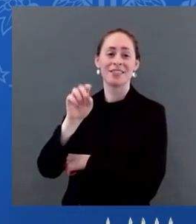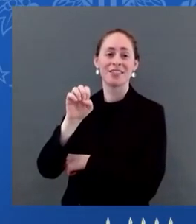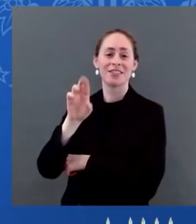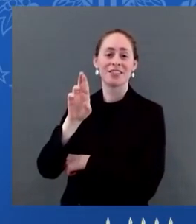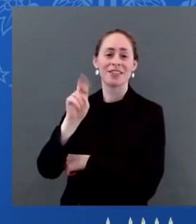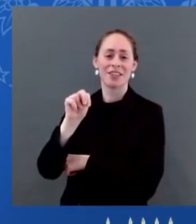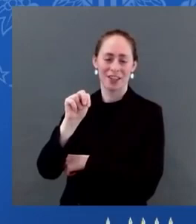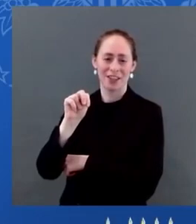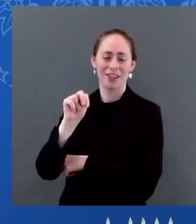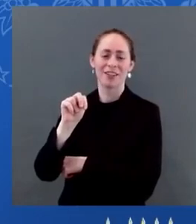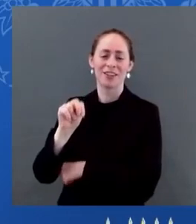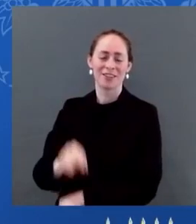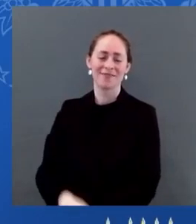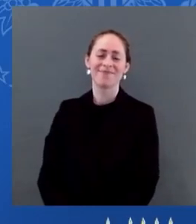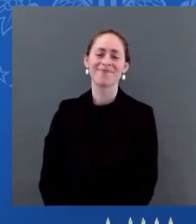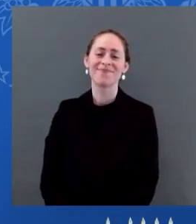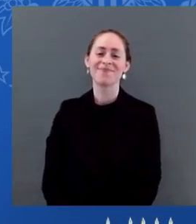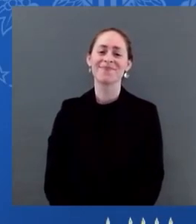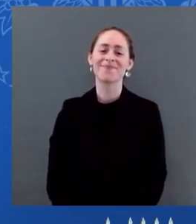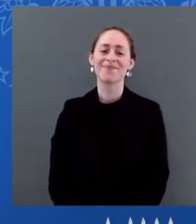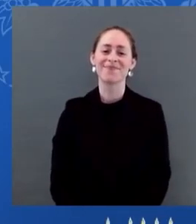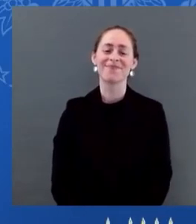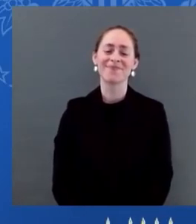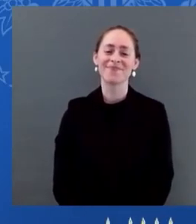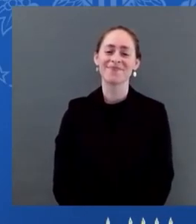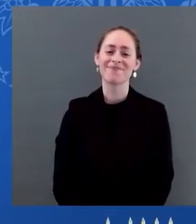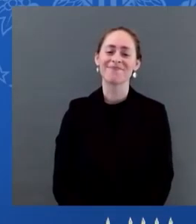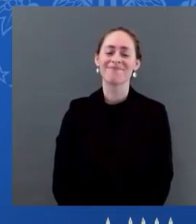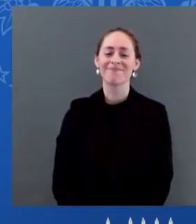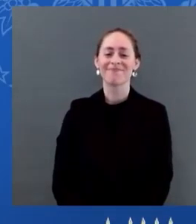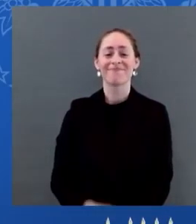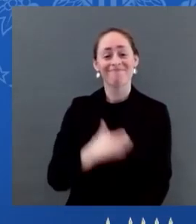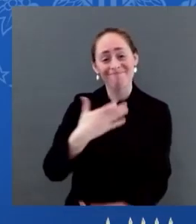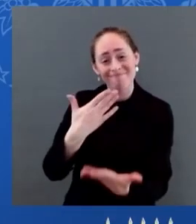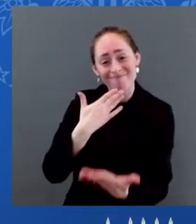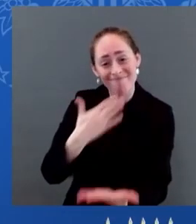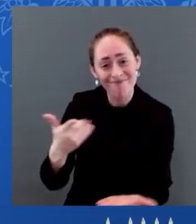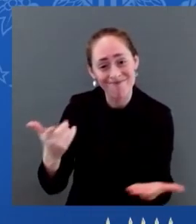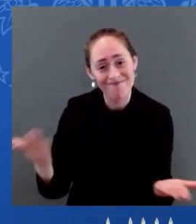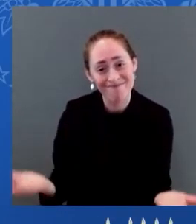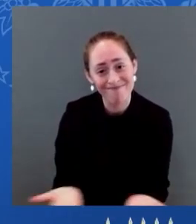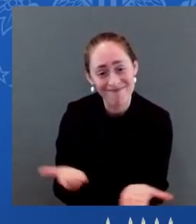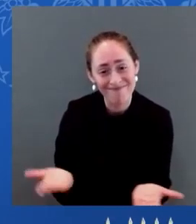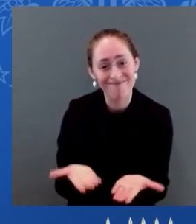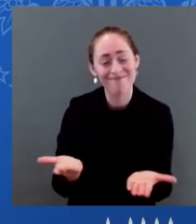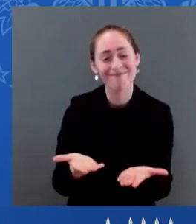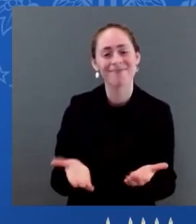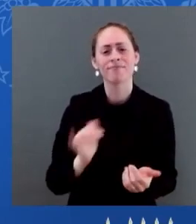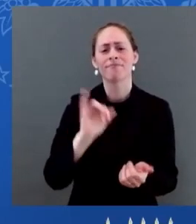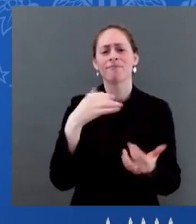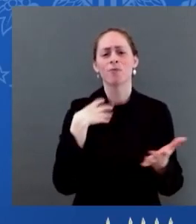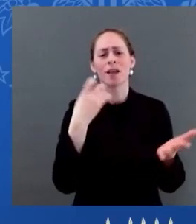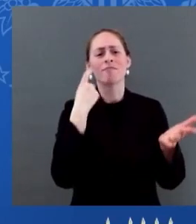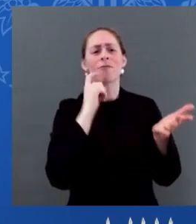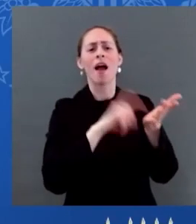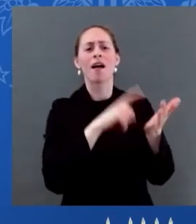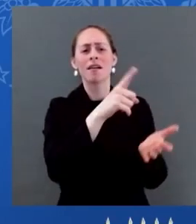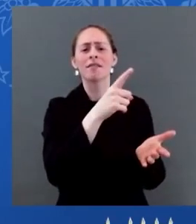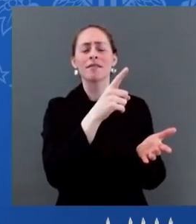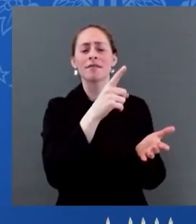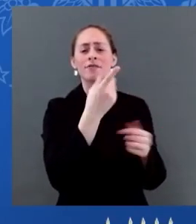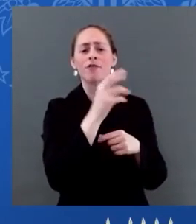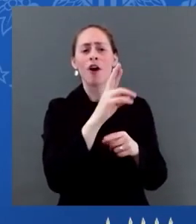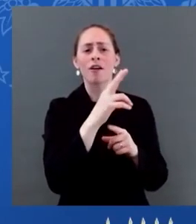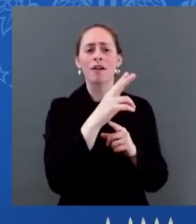Aaron Glatt, an infectious disease doctor and a rabbi. And Rabbi Dr. Glatt has been the